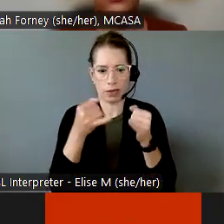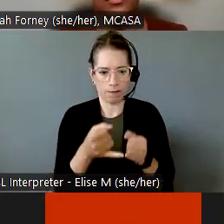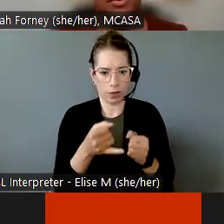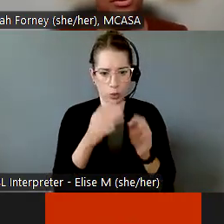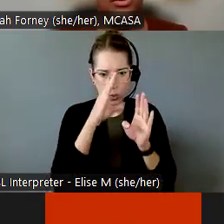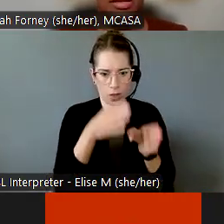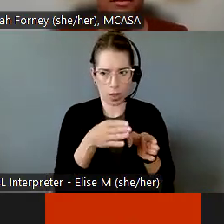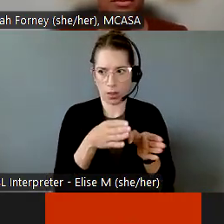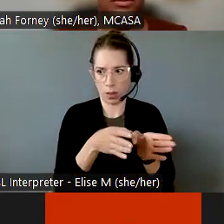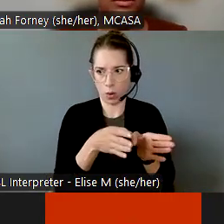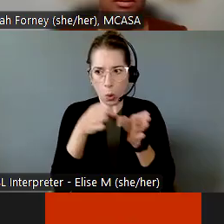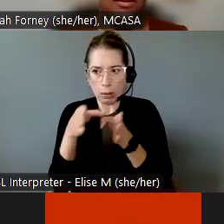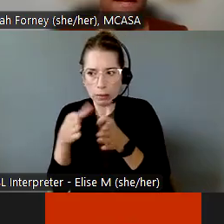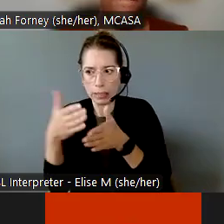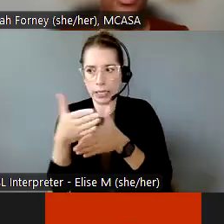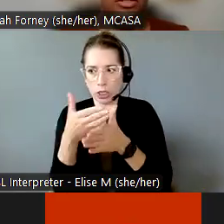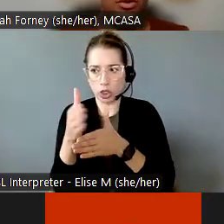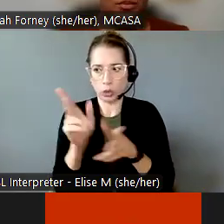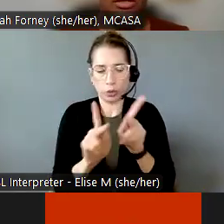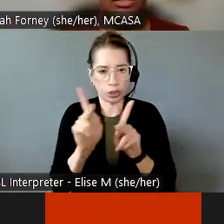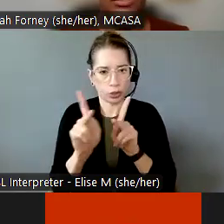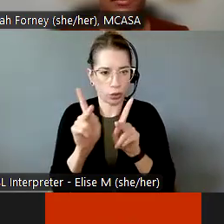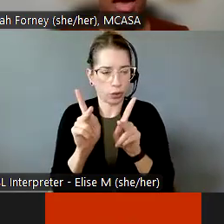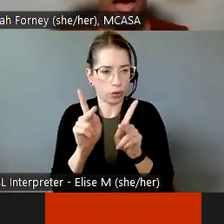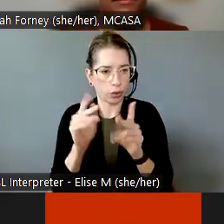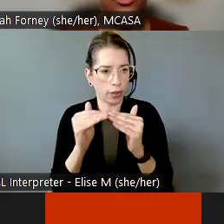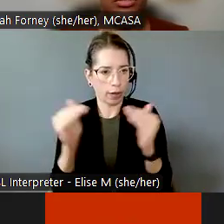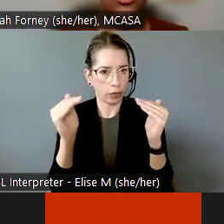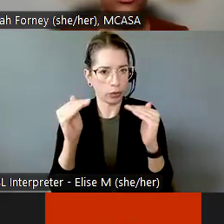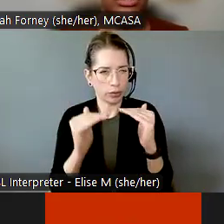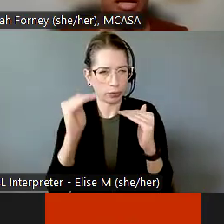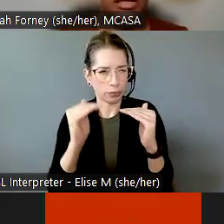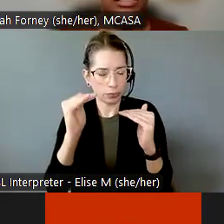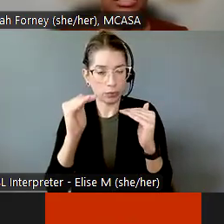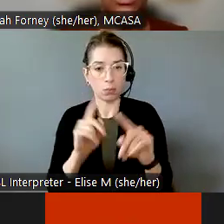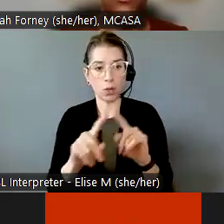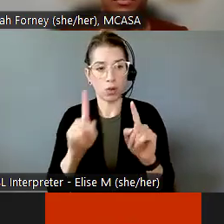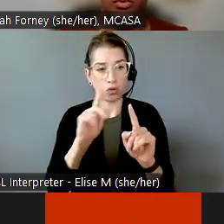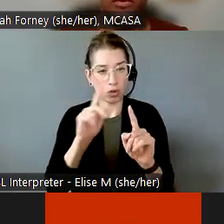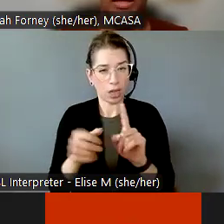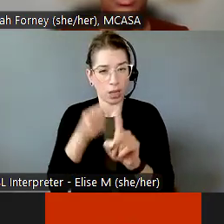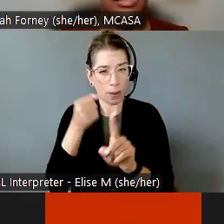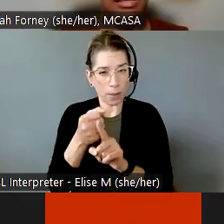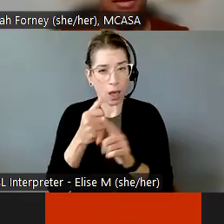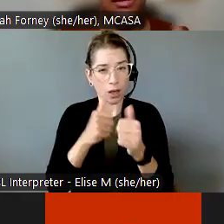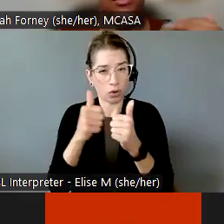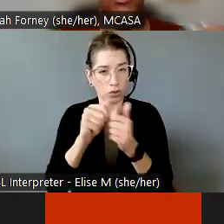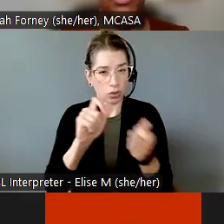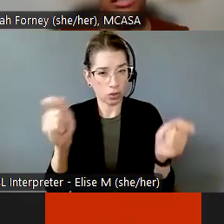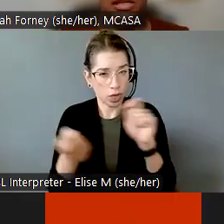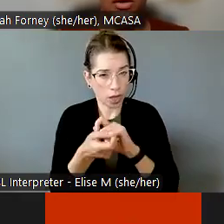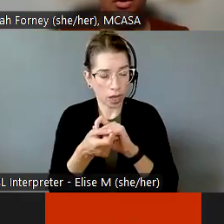even the interpersonal levels. But to really have structural change and to remove